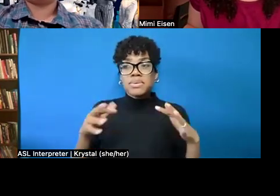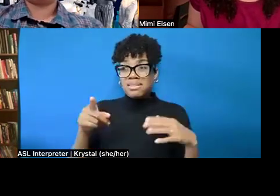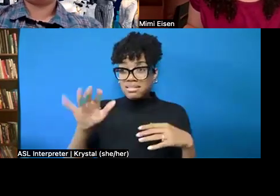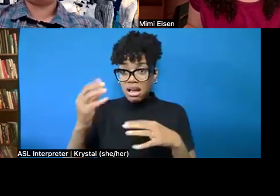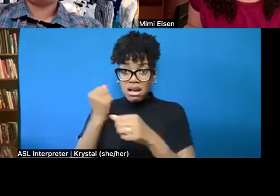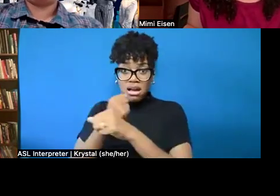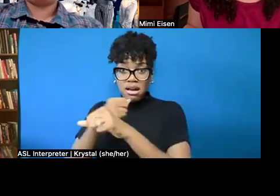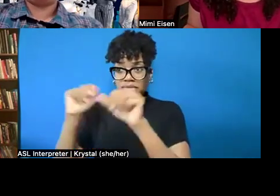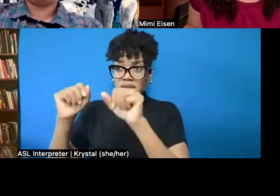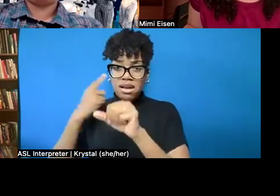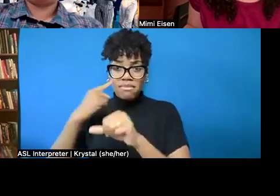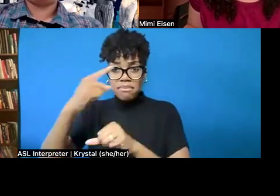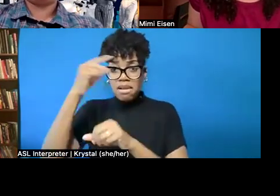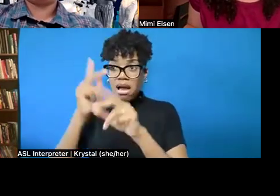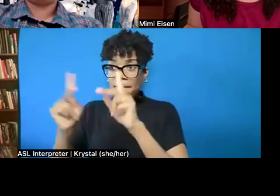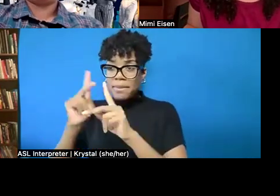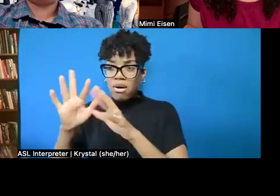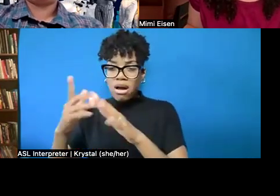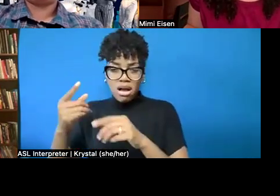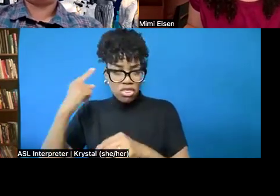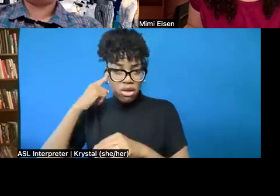free. He was frightened that